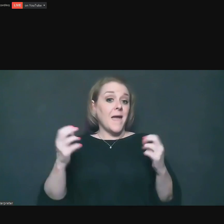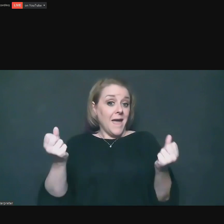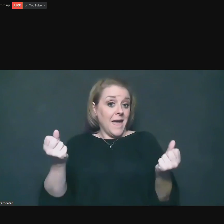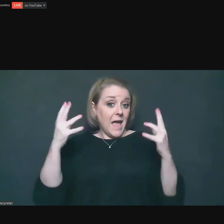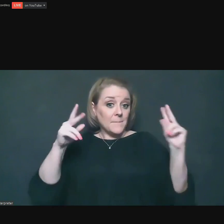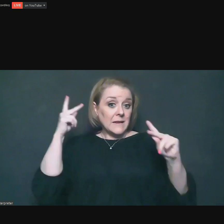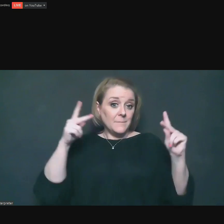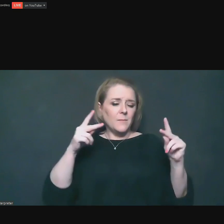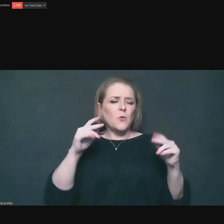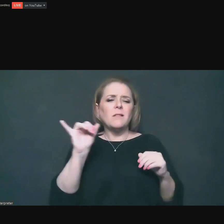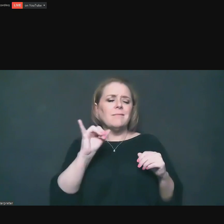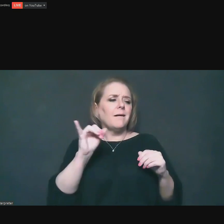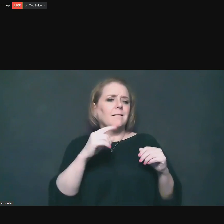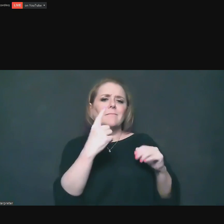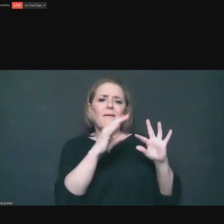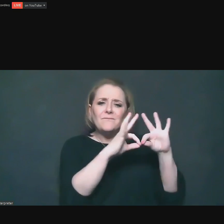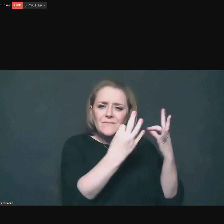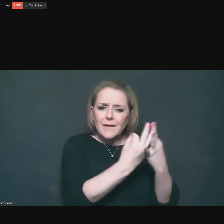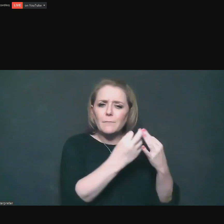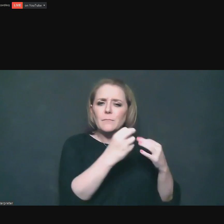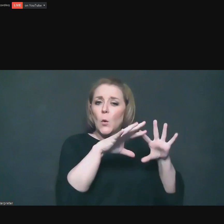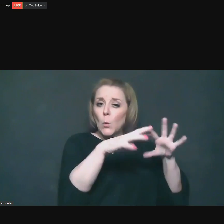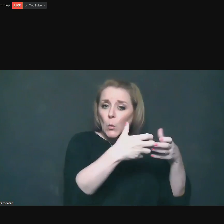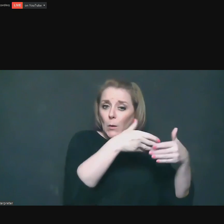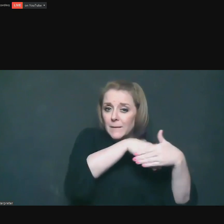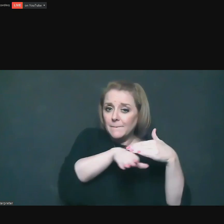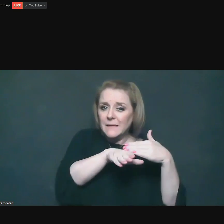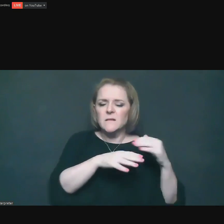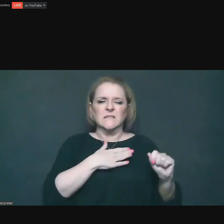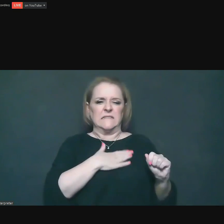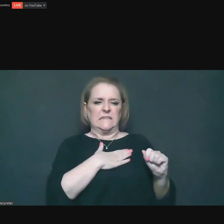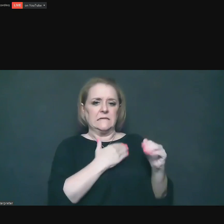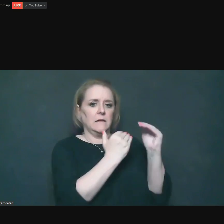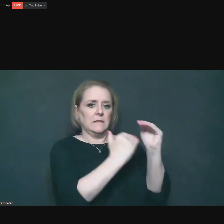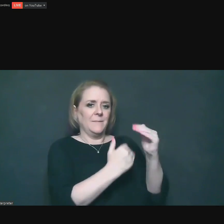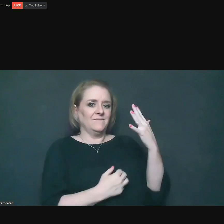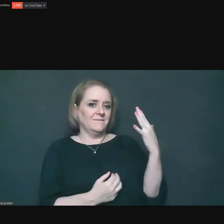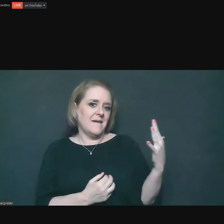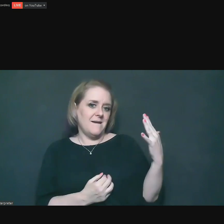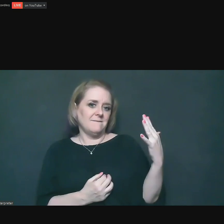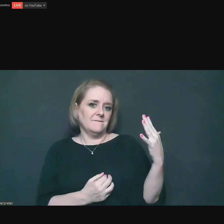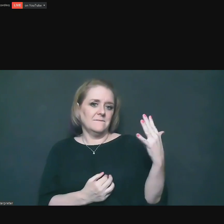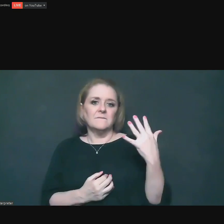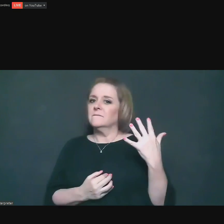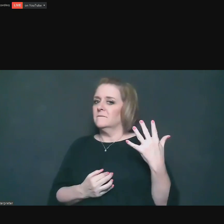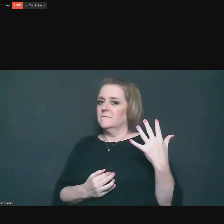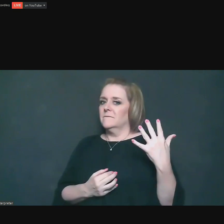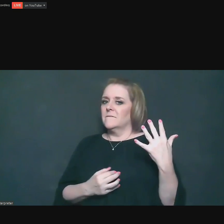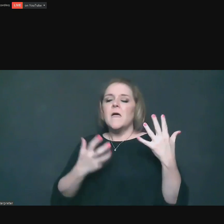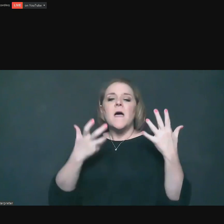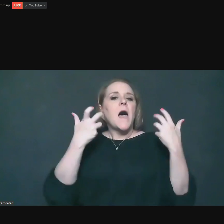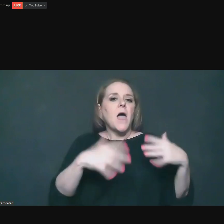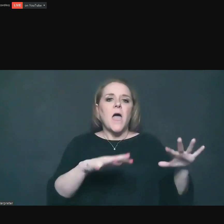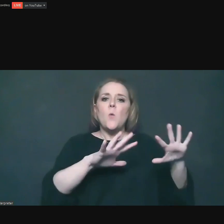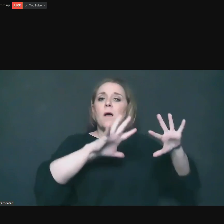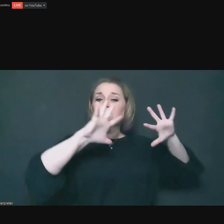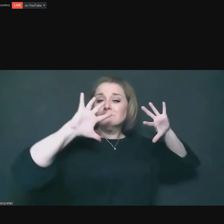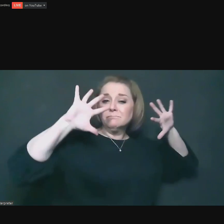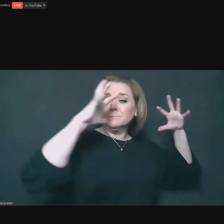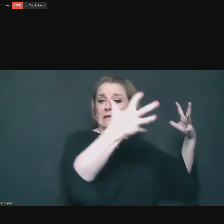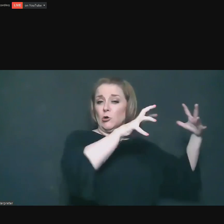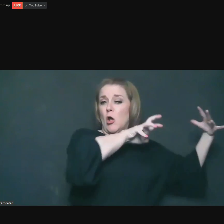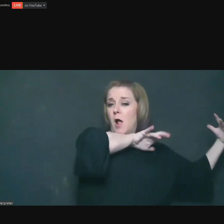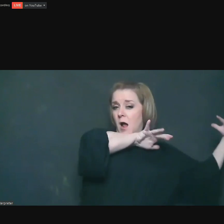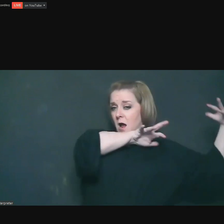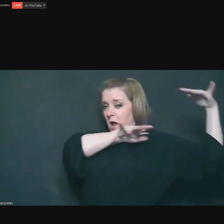individual household or up to 5 individuals. So we're trying to avoid at public pools large groups coming